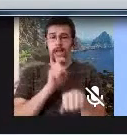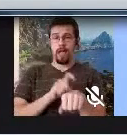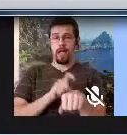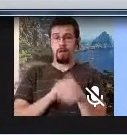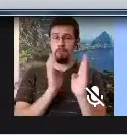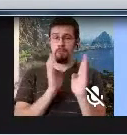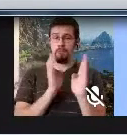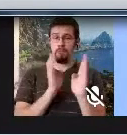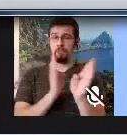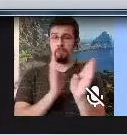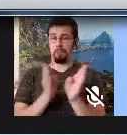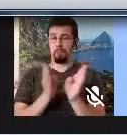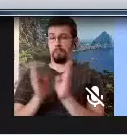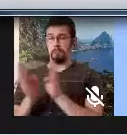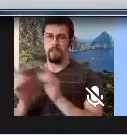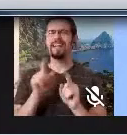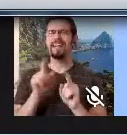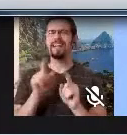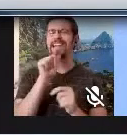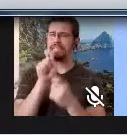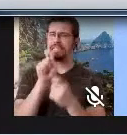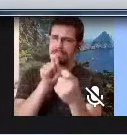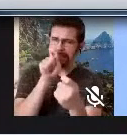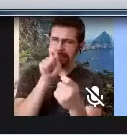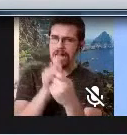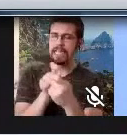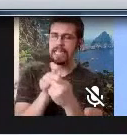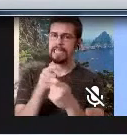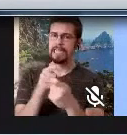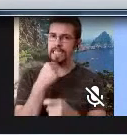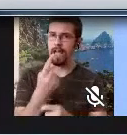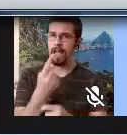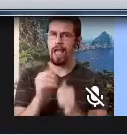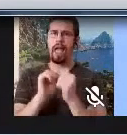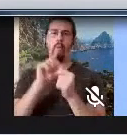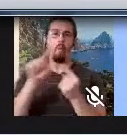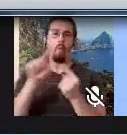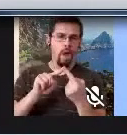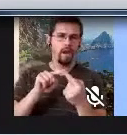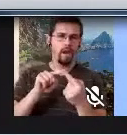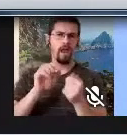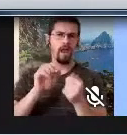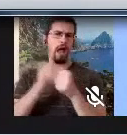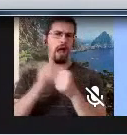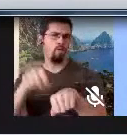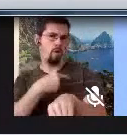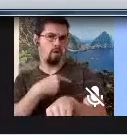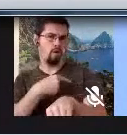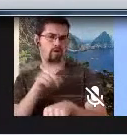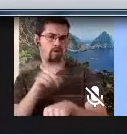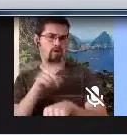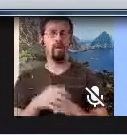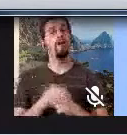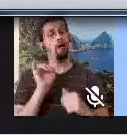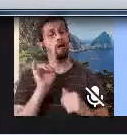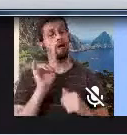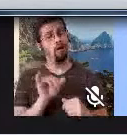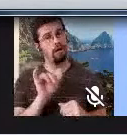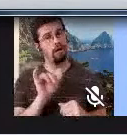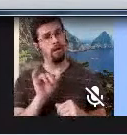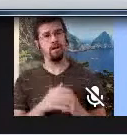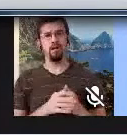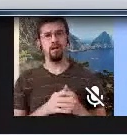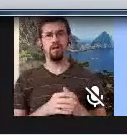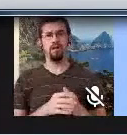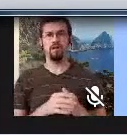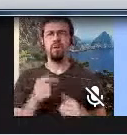indication of when and for how long each event should happen. Uh-huh. And so, Ron, when I'm looking at this,